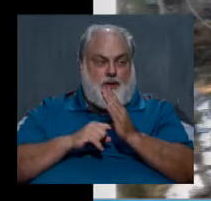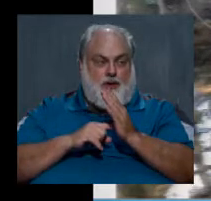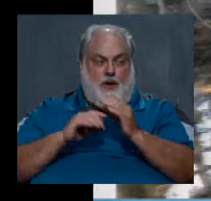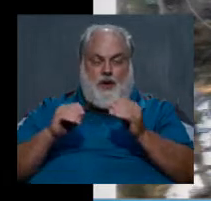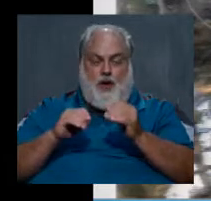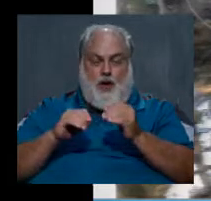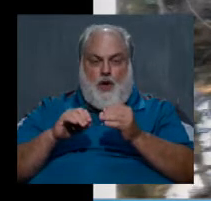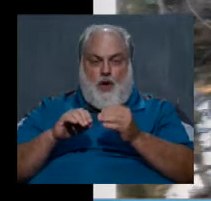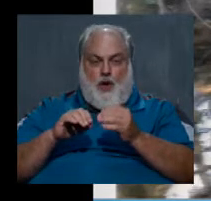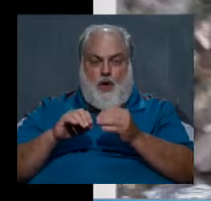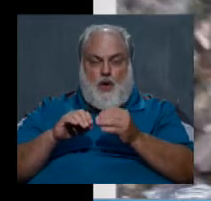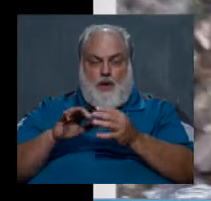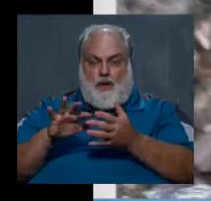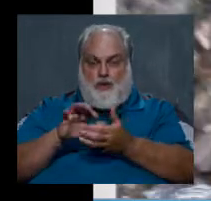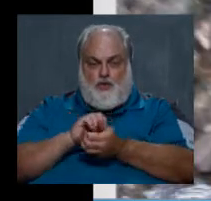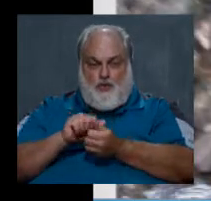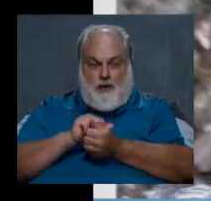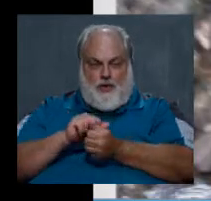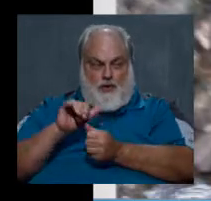erosion on that side of the creek.